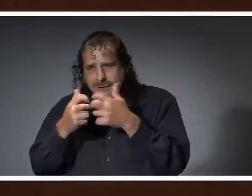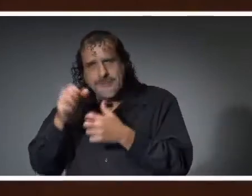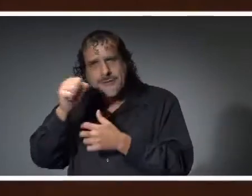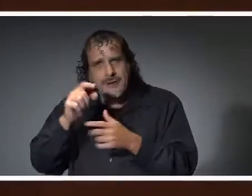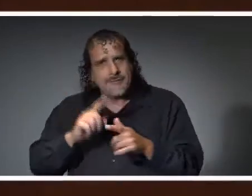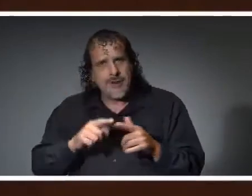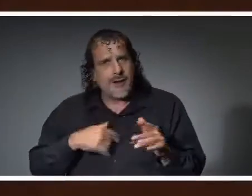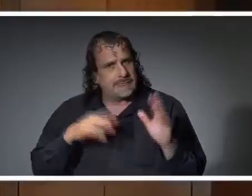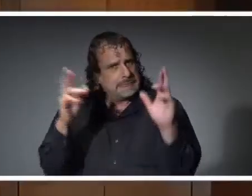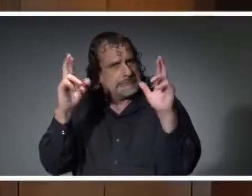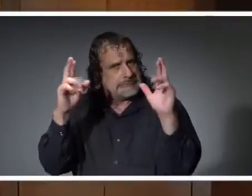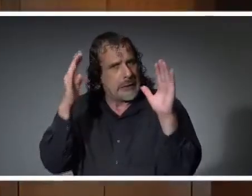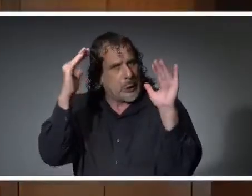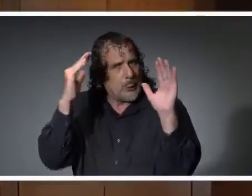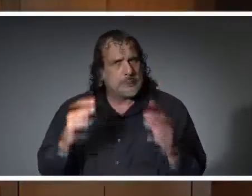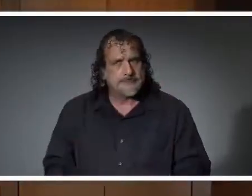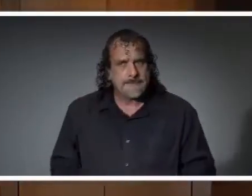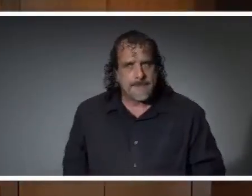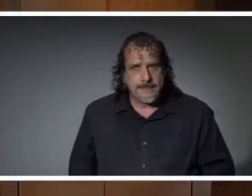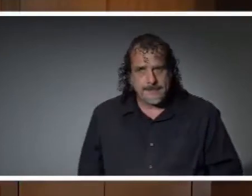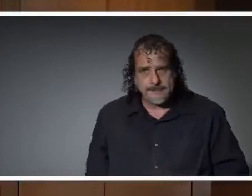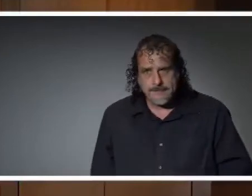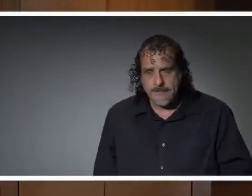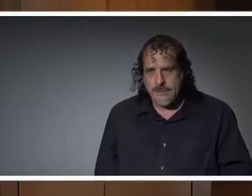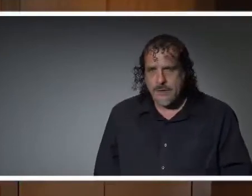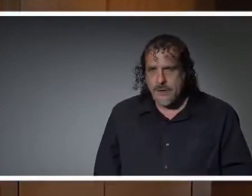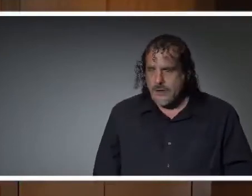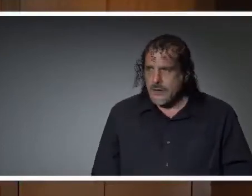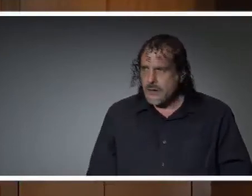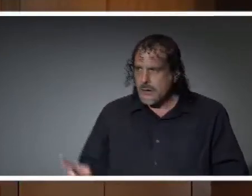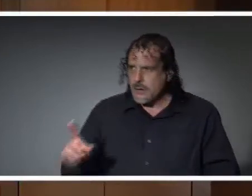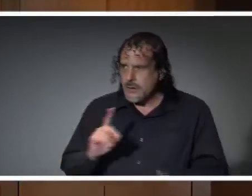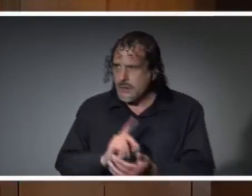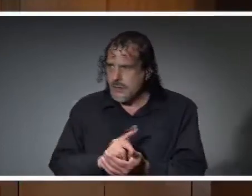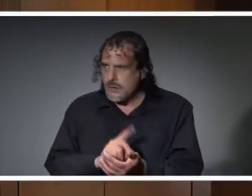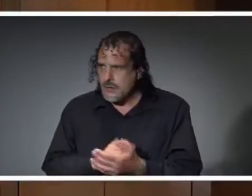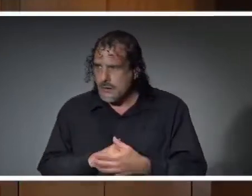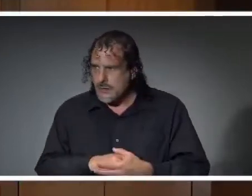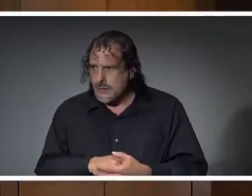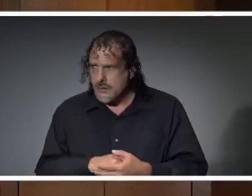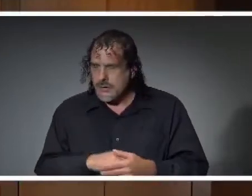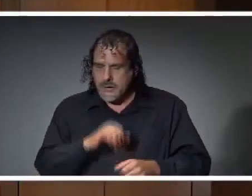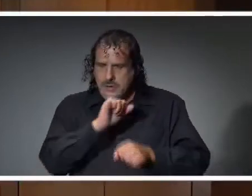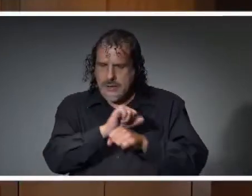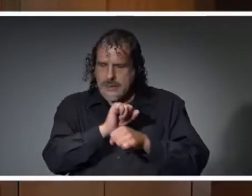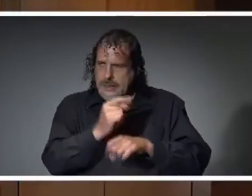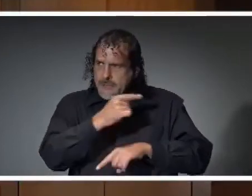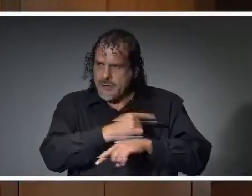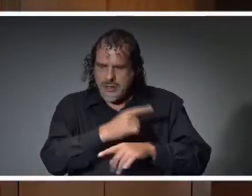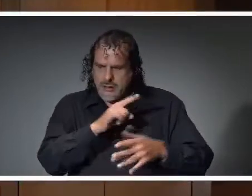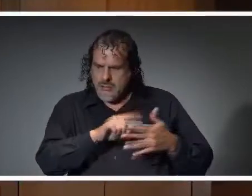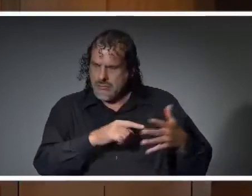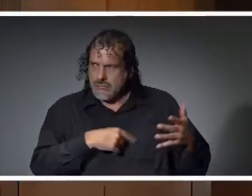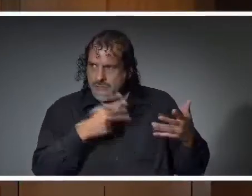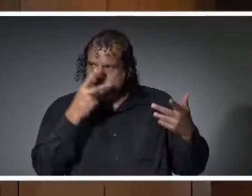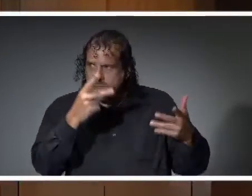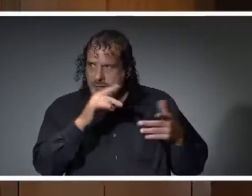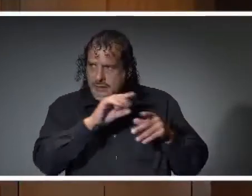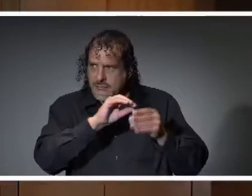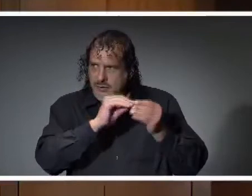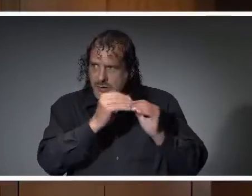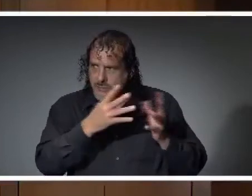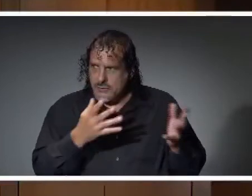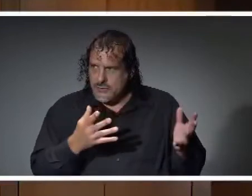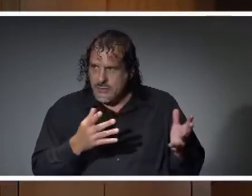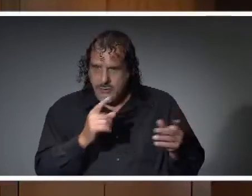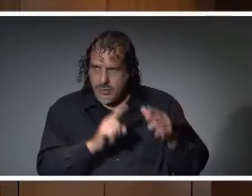One more for Dr. Dobbs. When it comes to Labor Day weekend numbers, what are we looking at? Do you expect to see